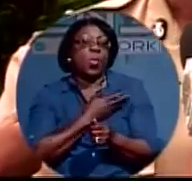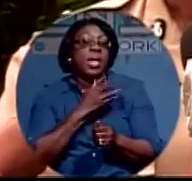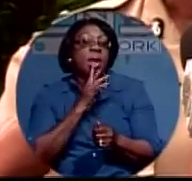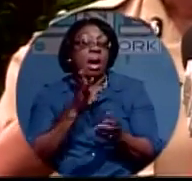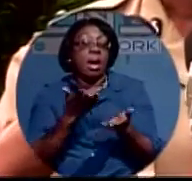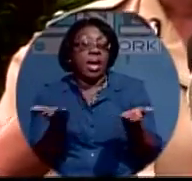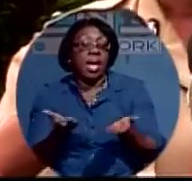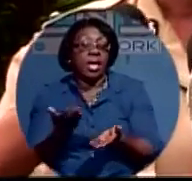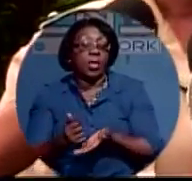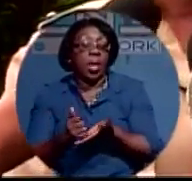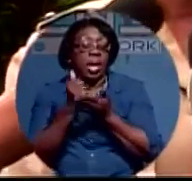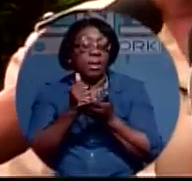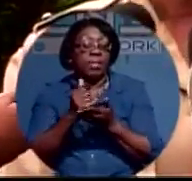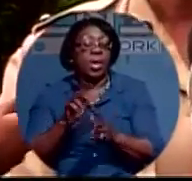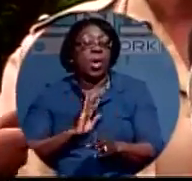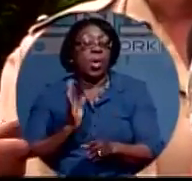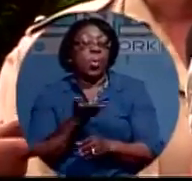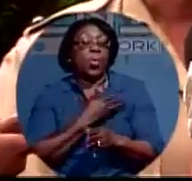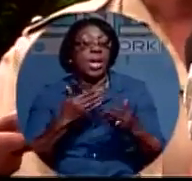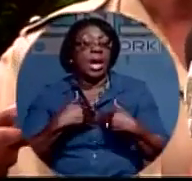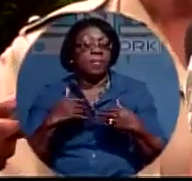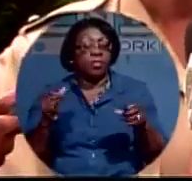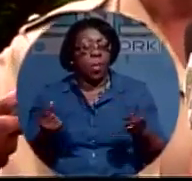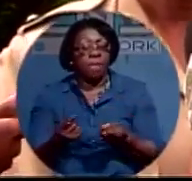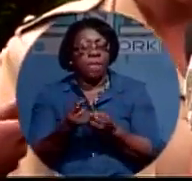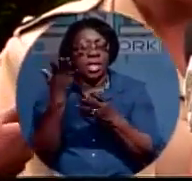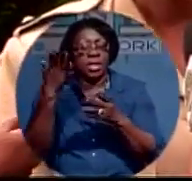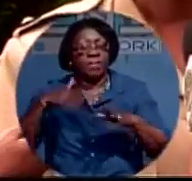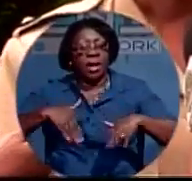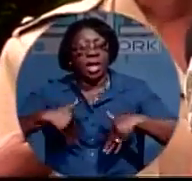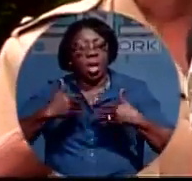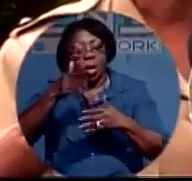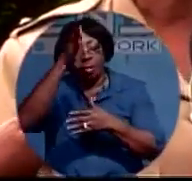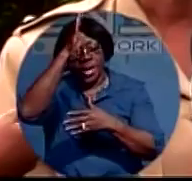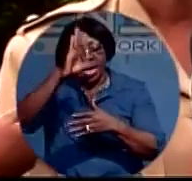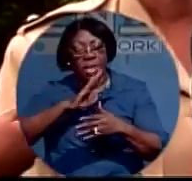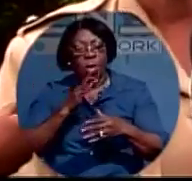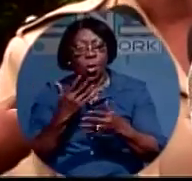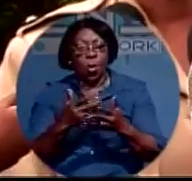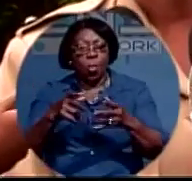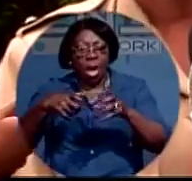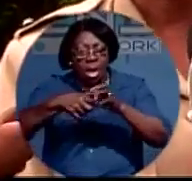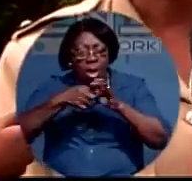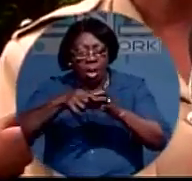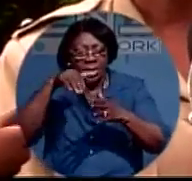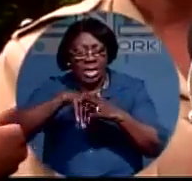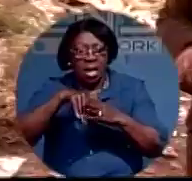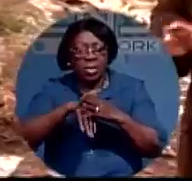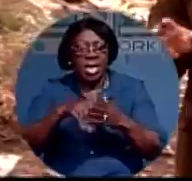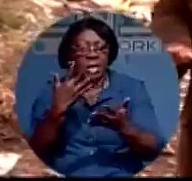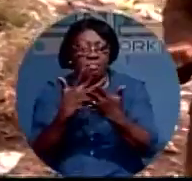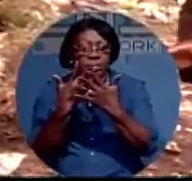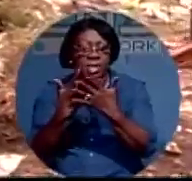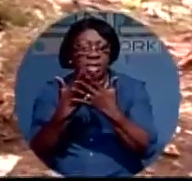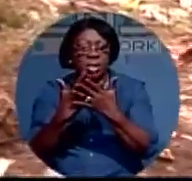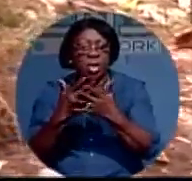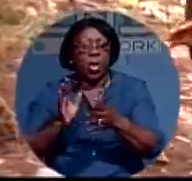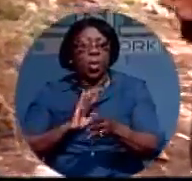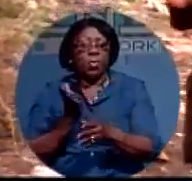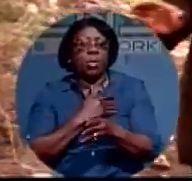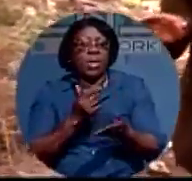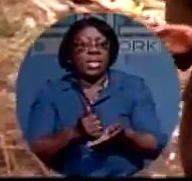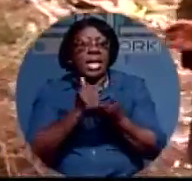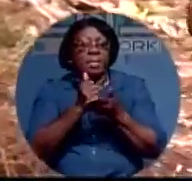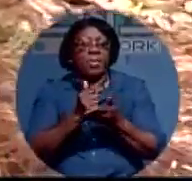young men who are being locked down in prison. We want to help you and to show you how to make the right choices. This track road